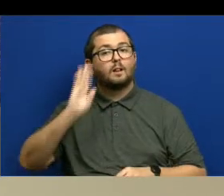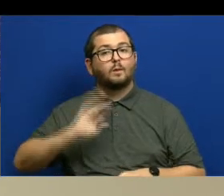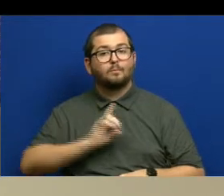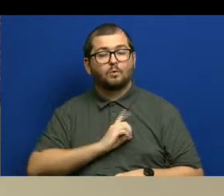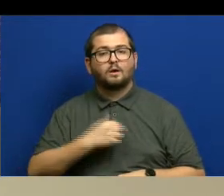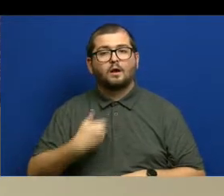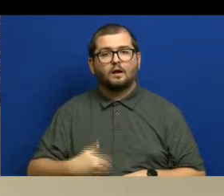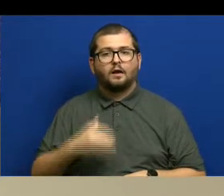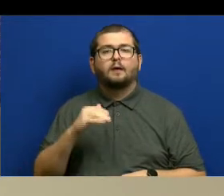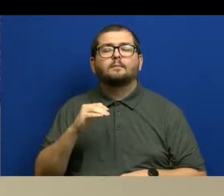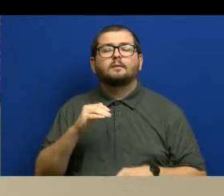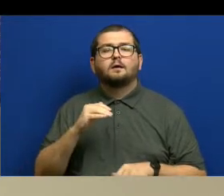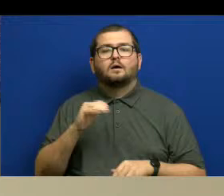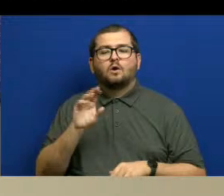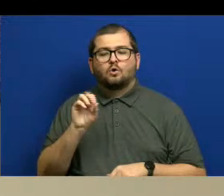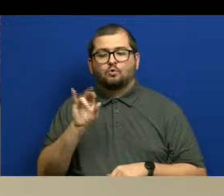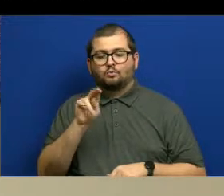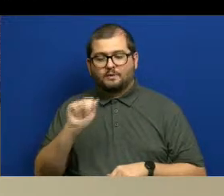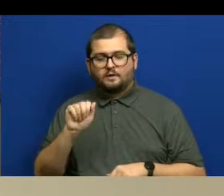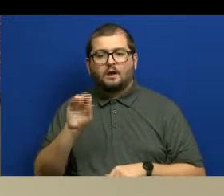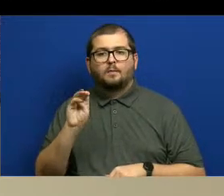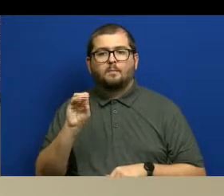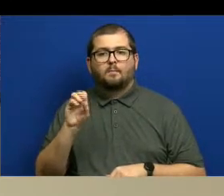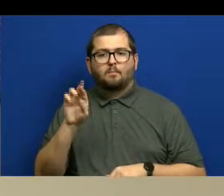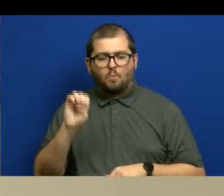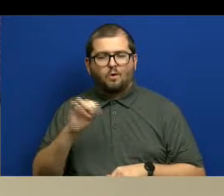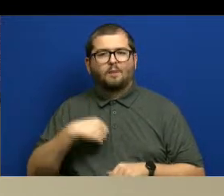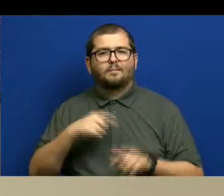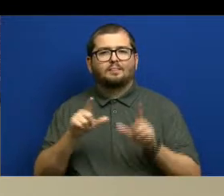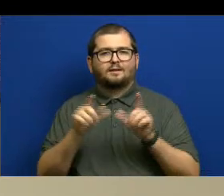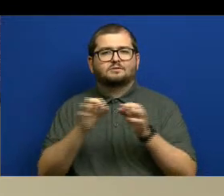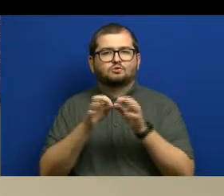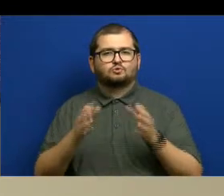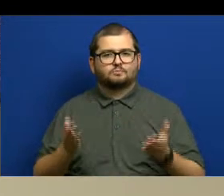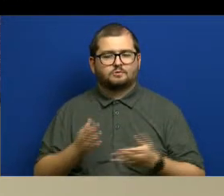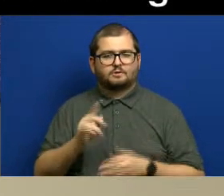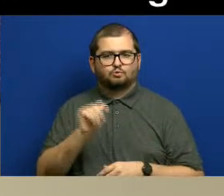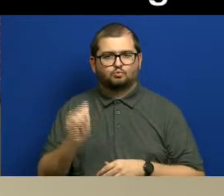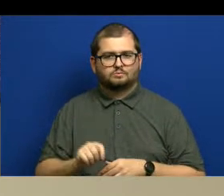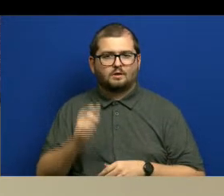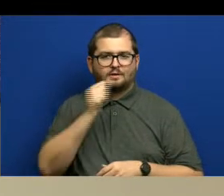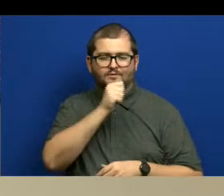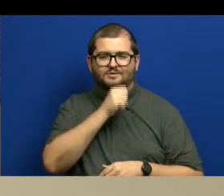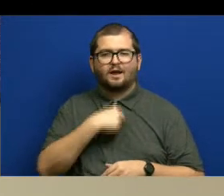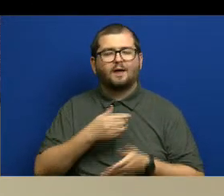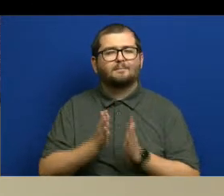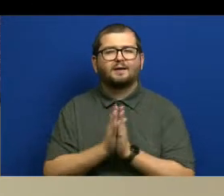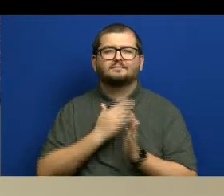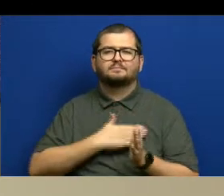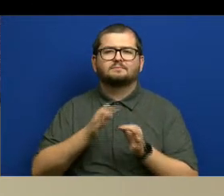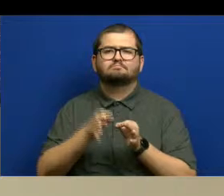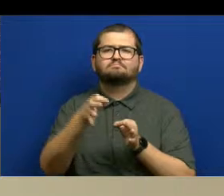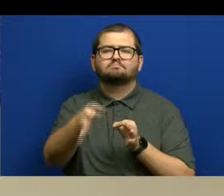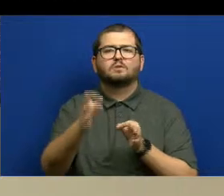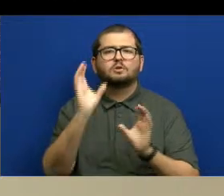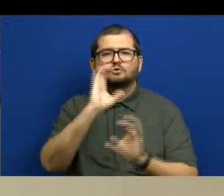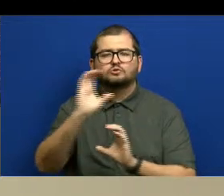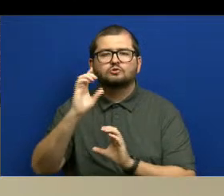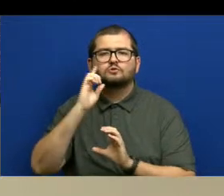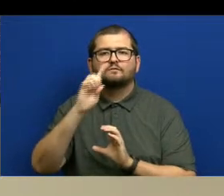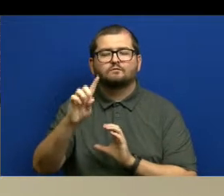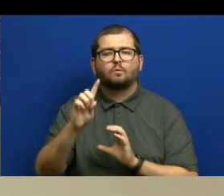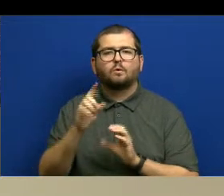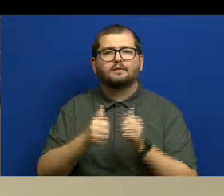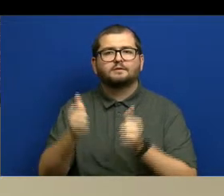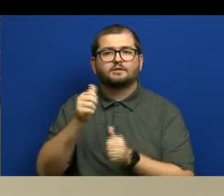Moore, and I am a licensed interpreter in Tucson, Arizona. I'm asking that the board postpone the vote for executive director and relaunch the search to